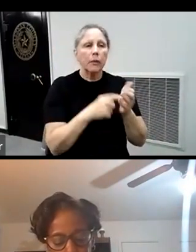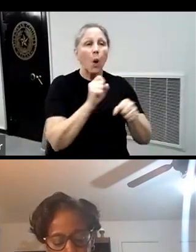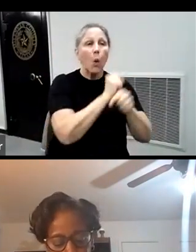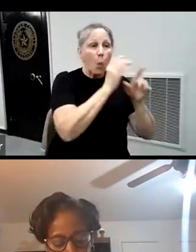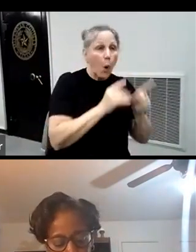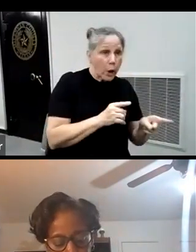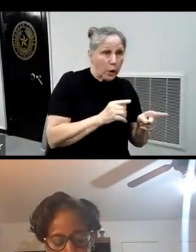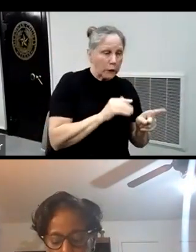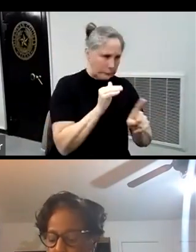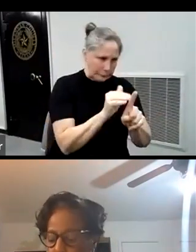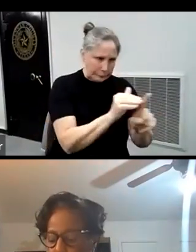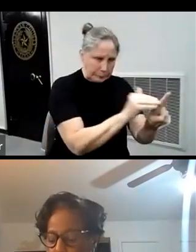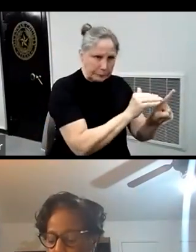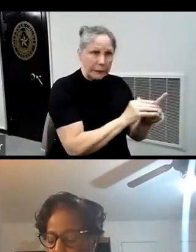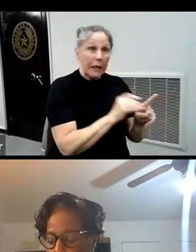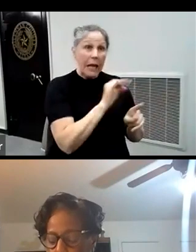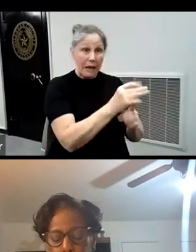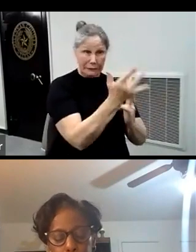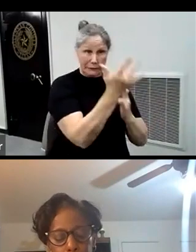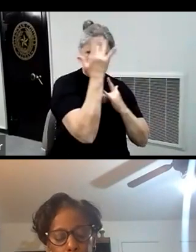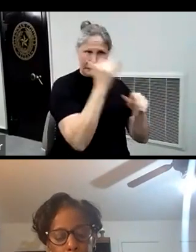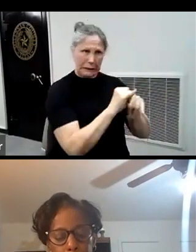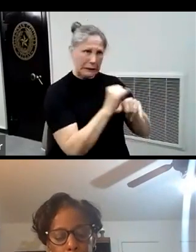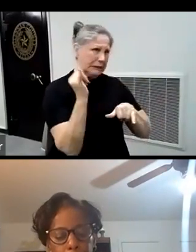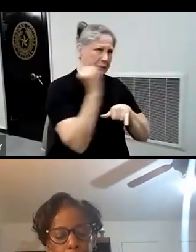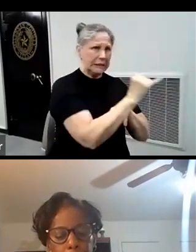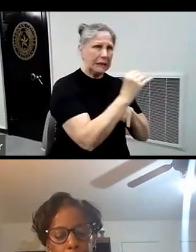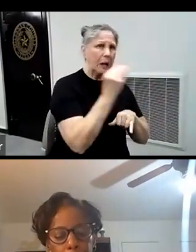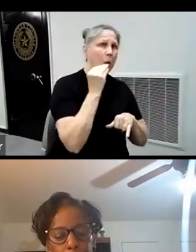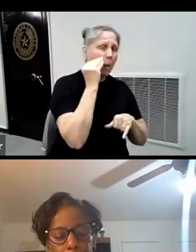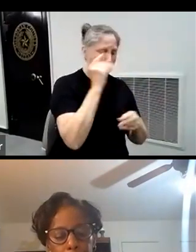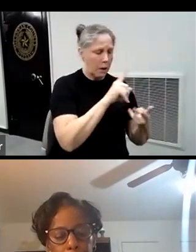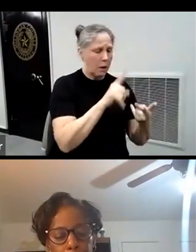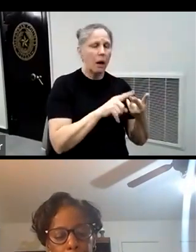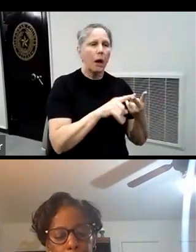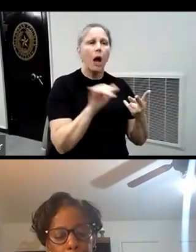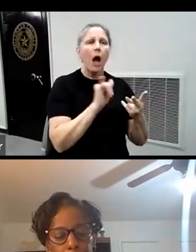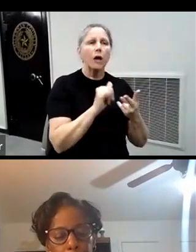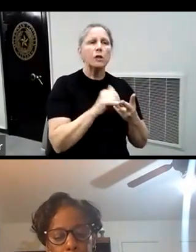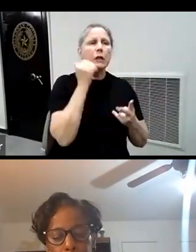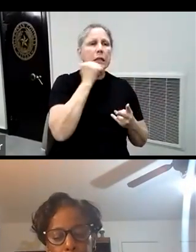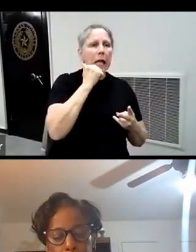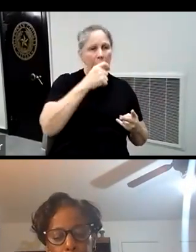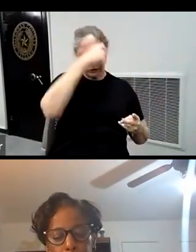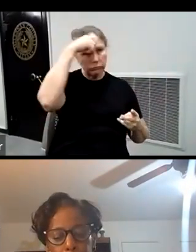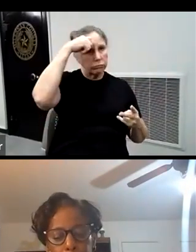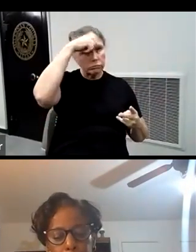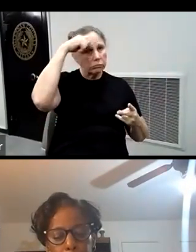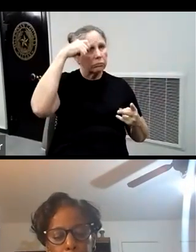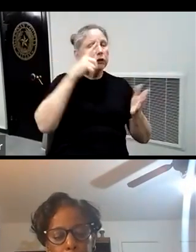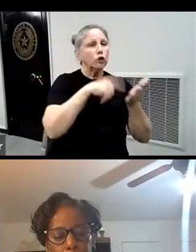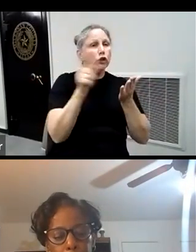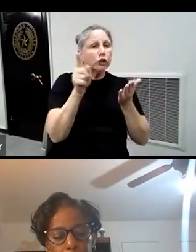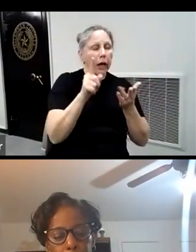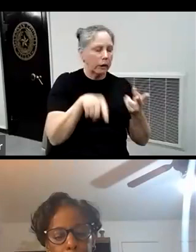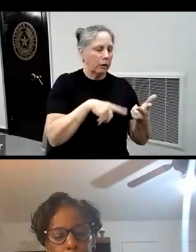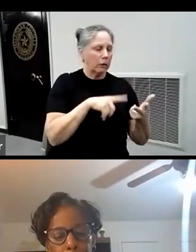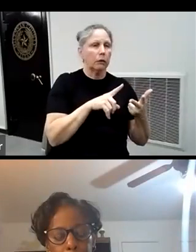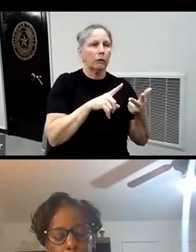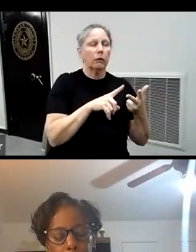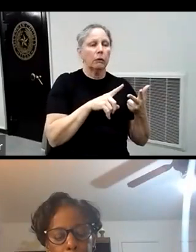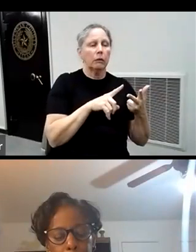just reminding them to stay home when they're sick. It also encourages daily temperature checks of employees, has